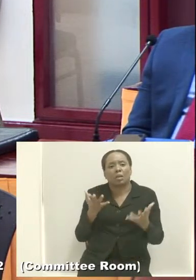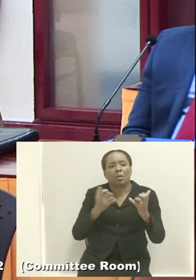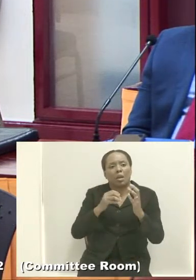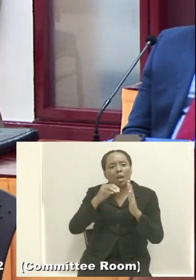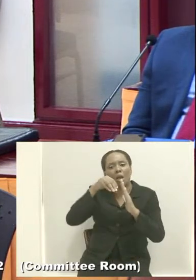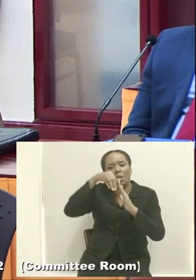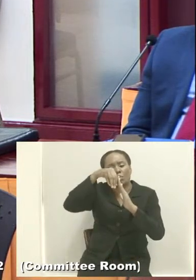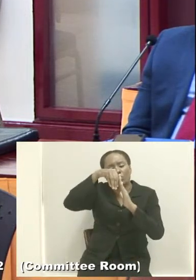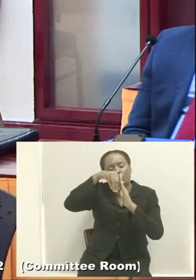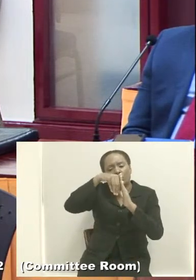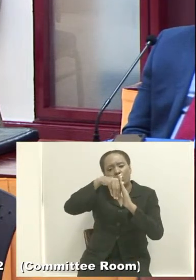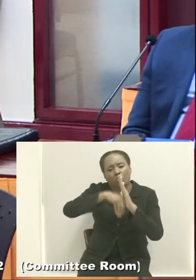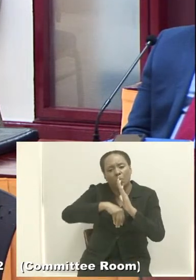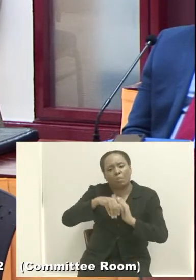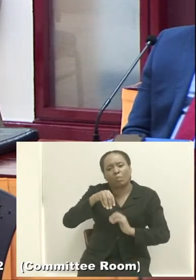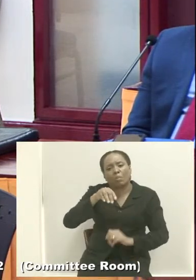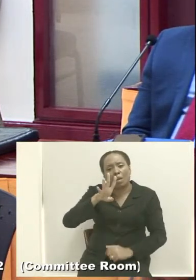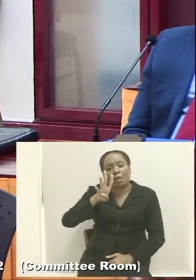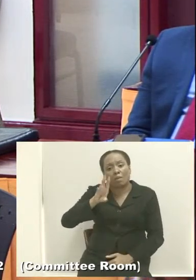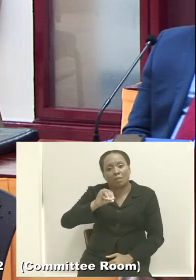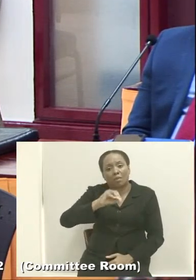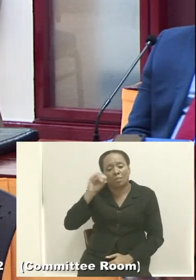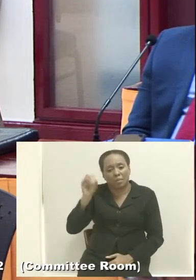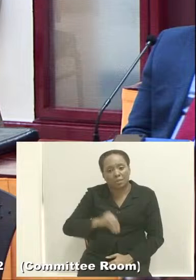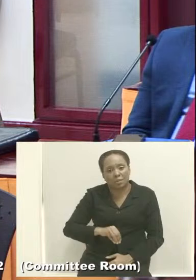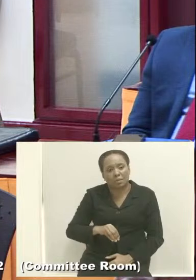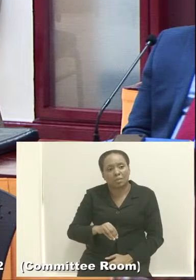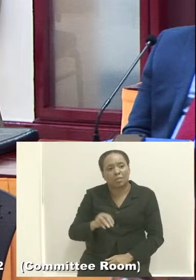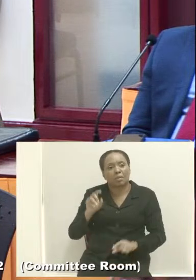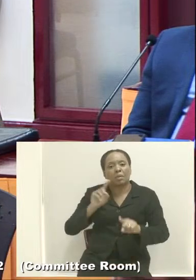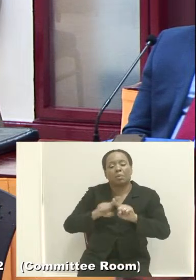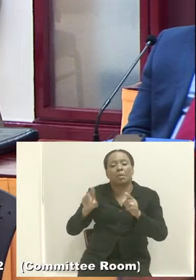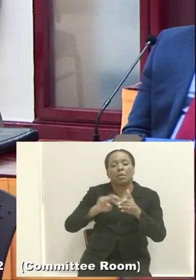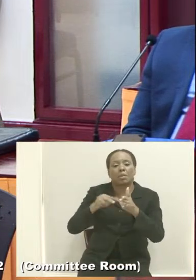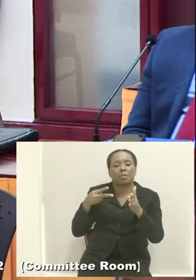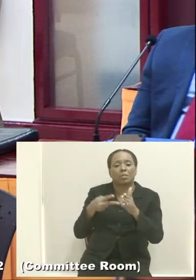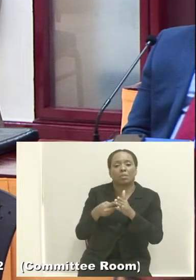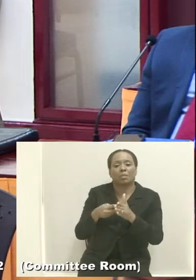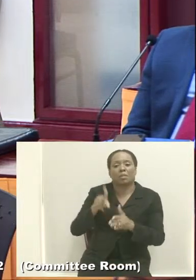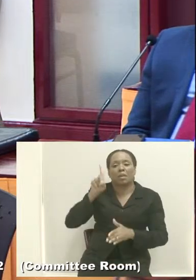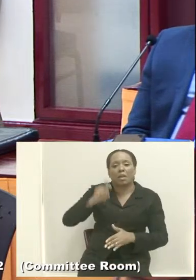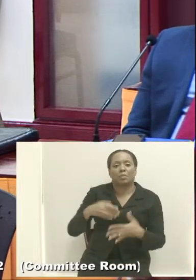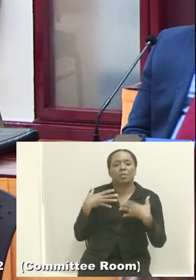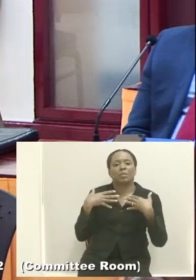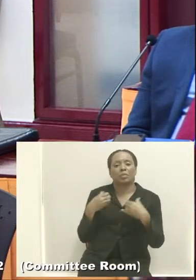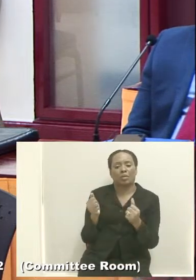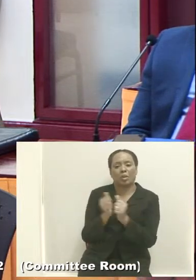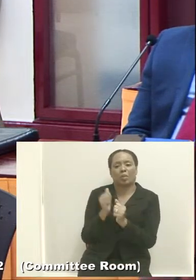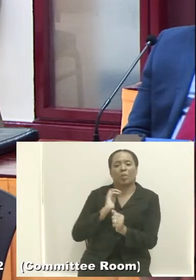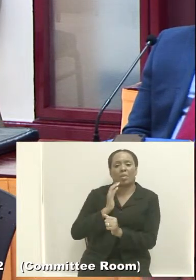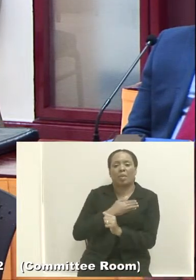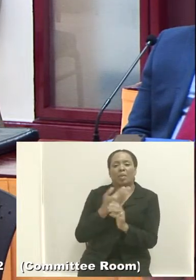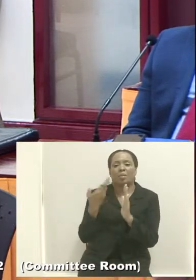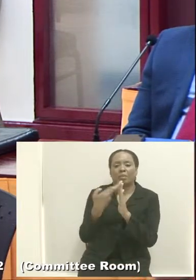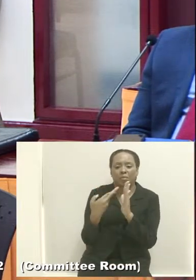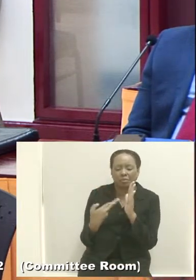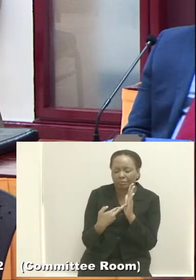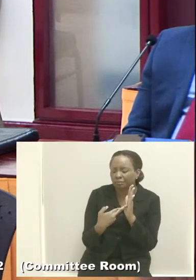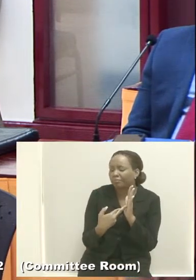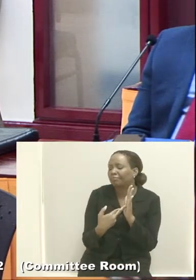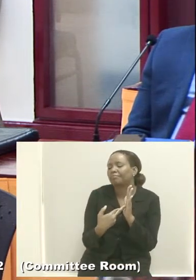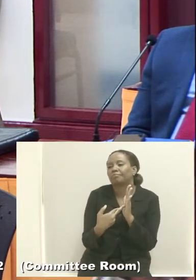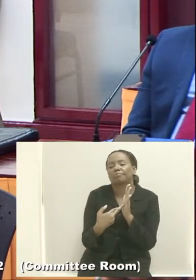very strong in our regulation. We have to be very strong in our market